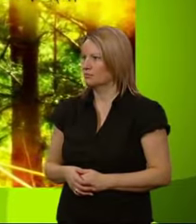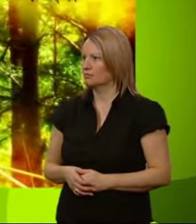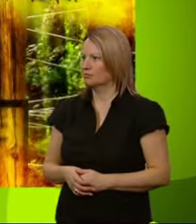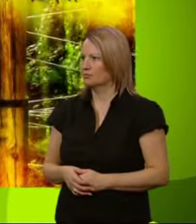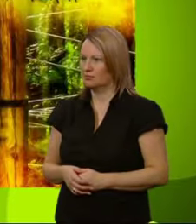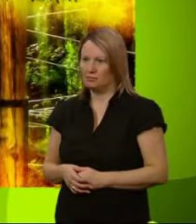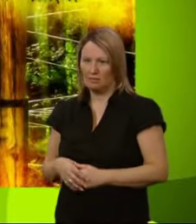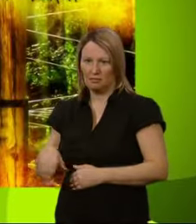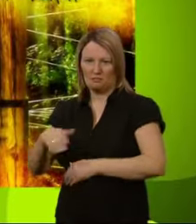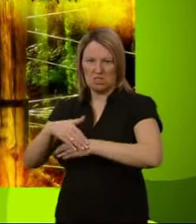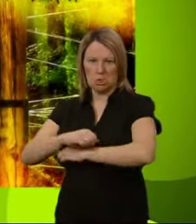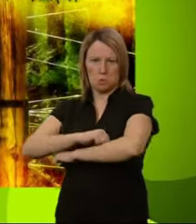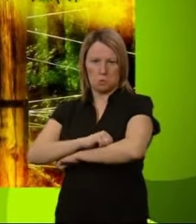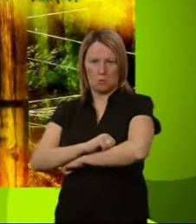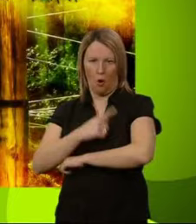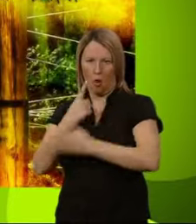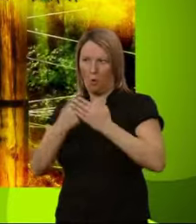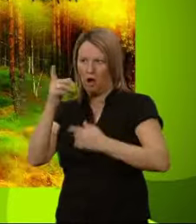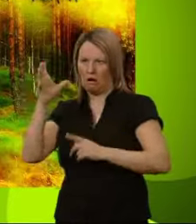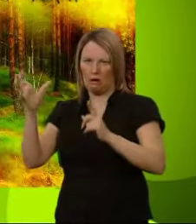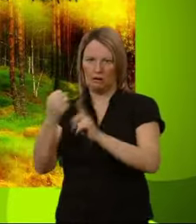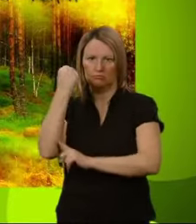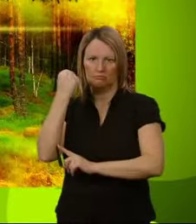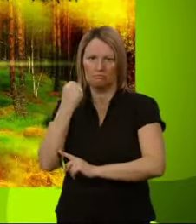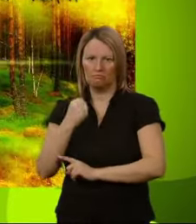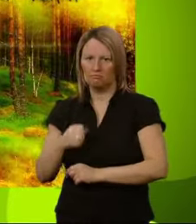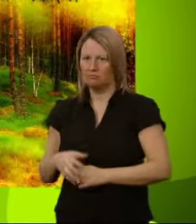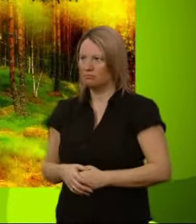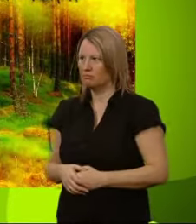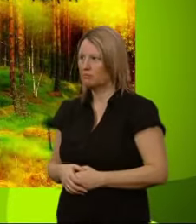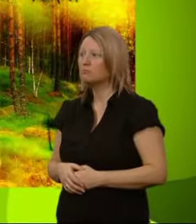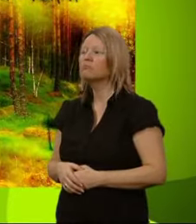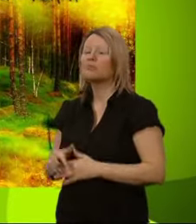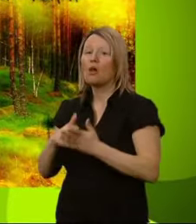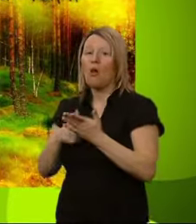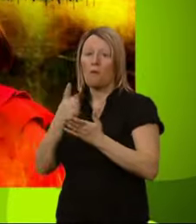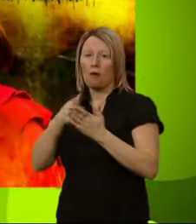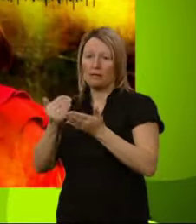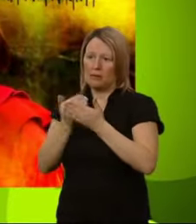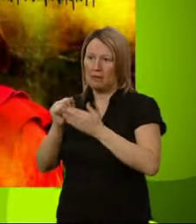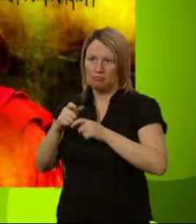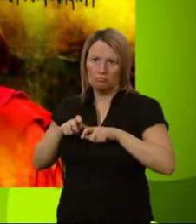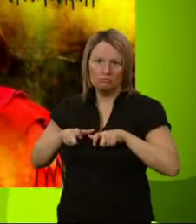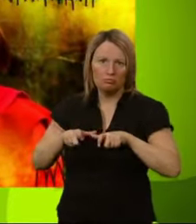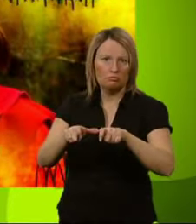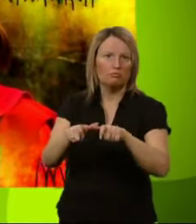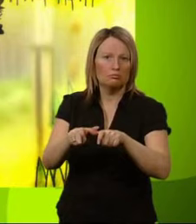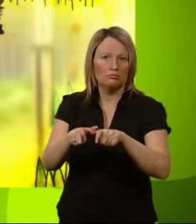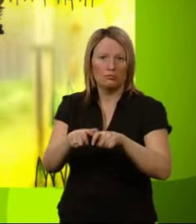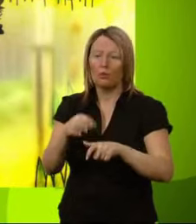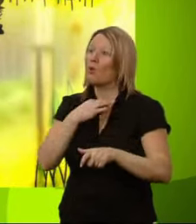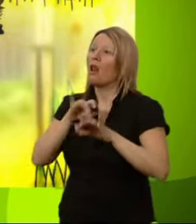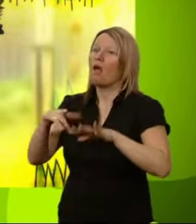Navarre's fiends claimed only one victim in Thrall Forest. Dairel must be restored to this quest and forfeits a precious